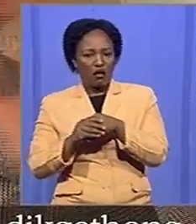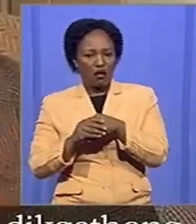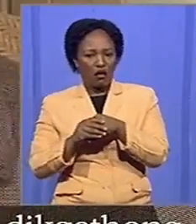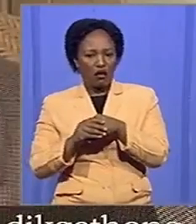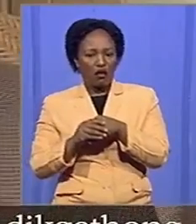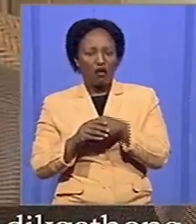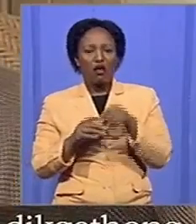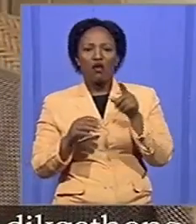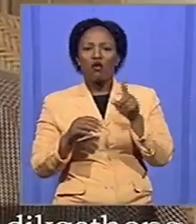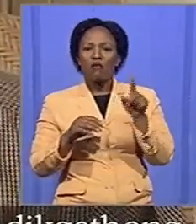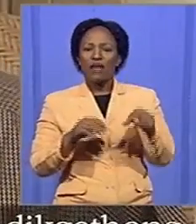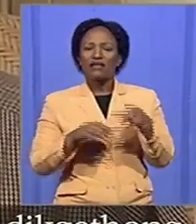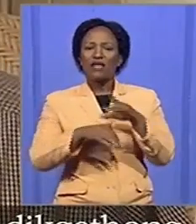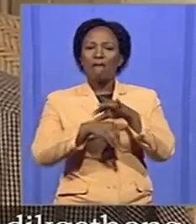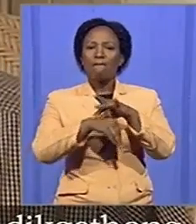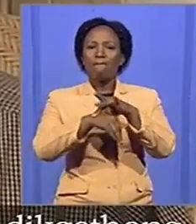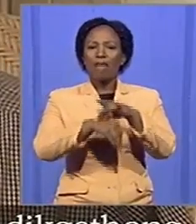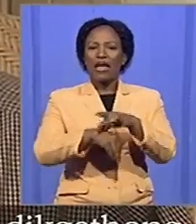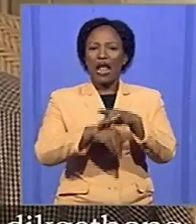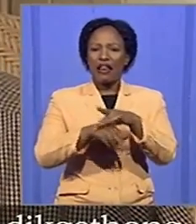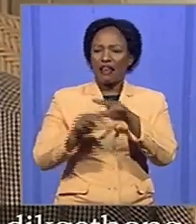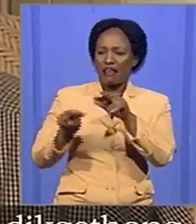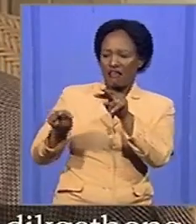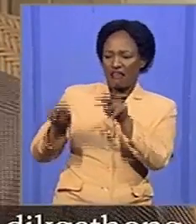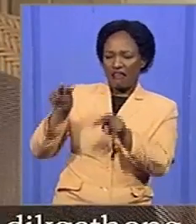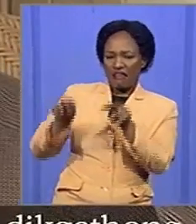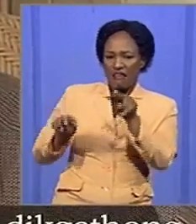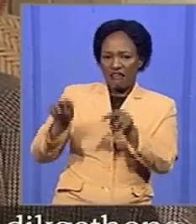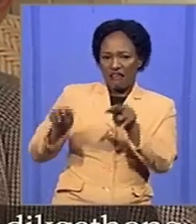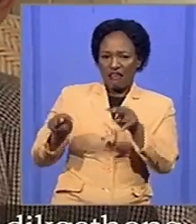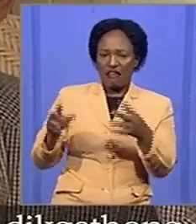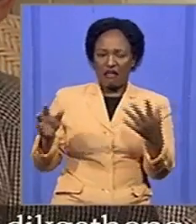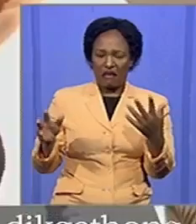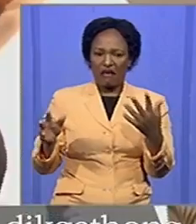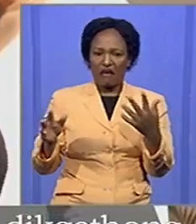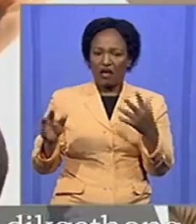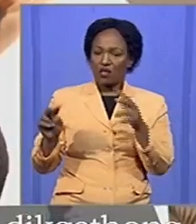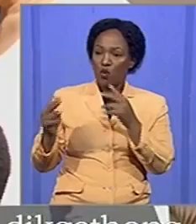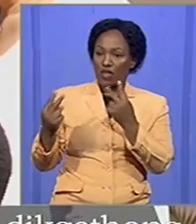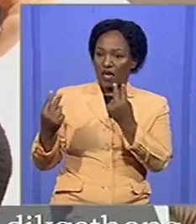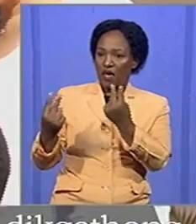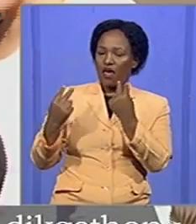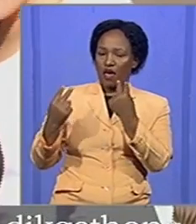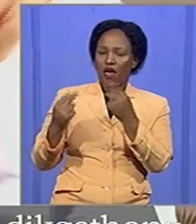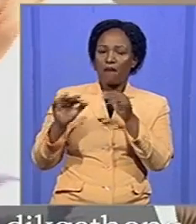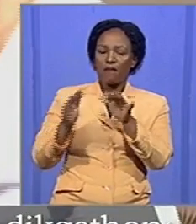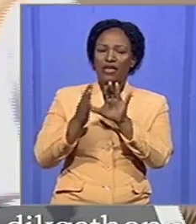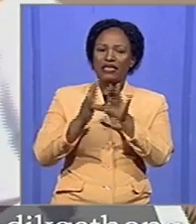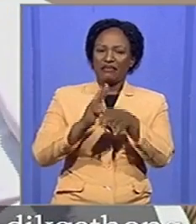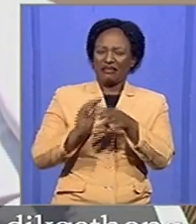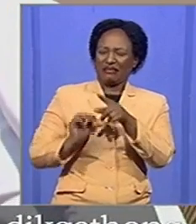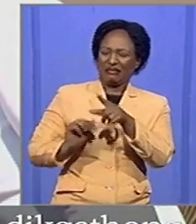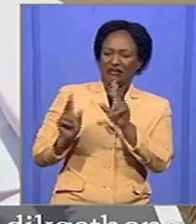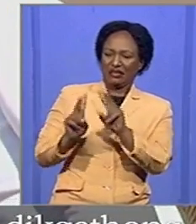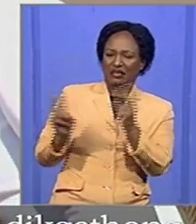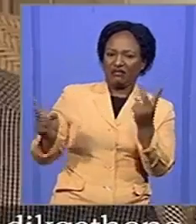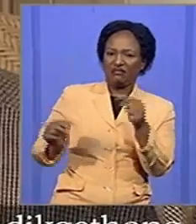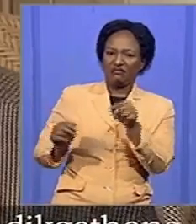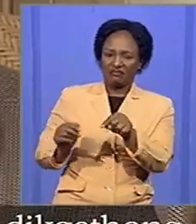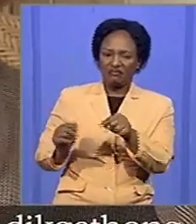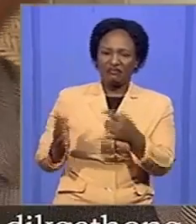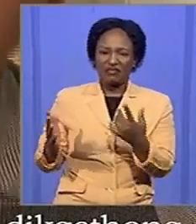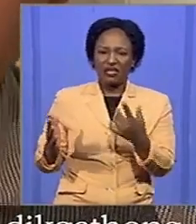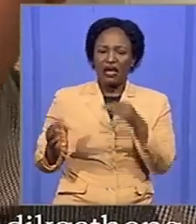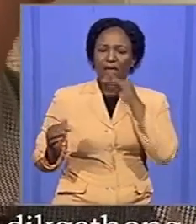this medical judgment that isolates these individuals, that sees their difference as